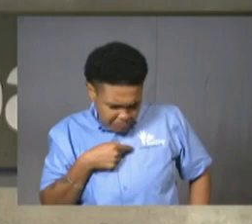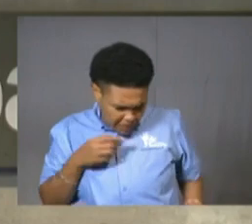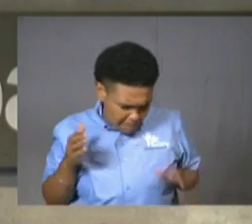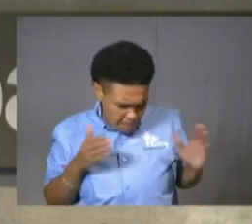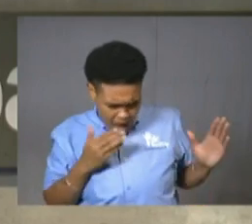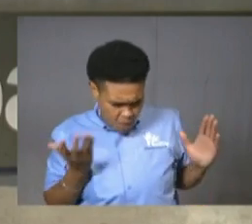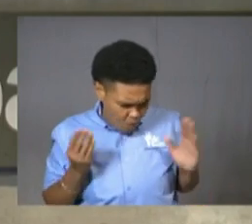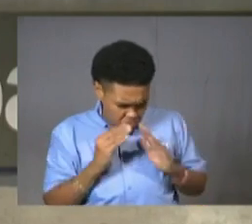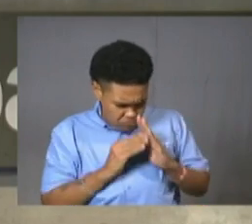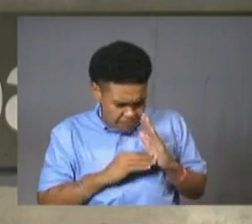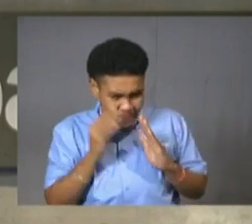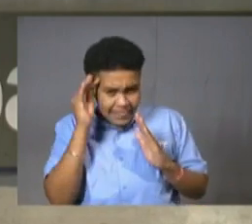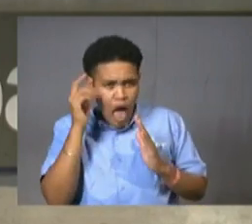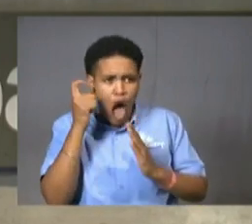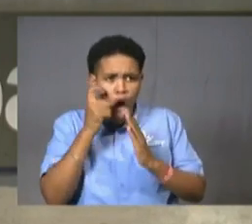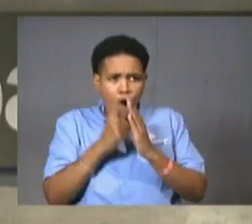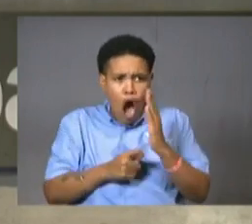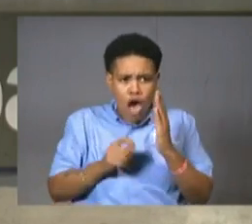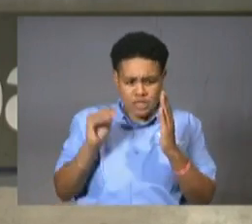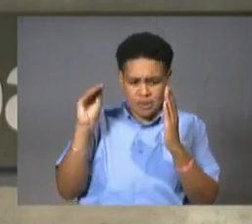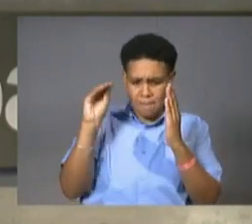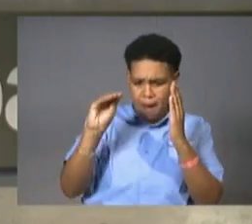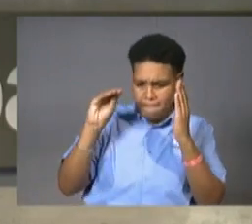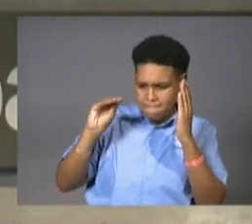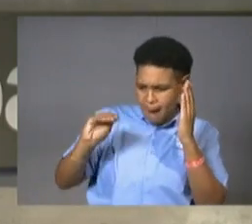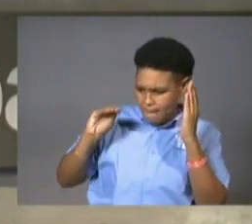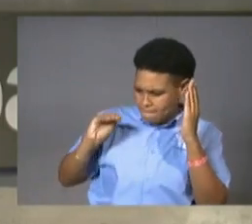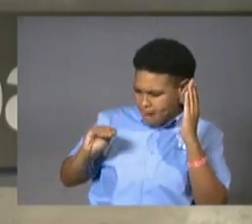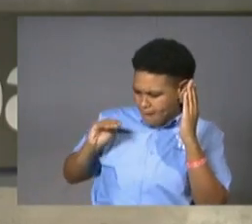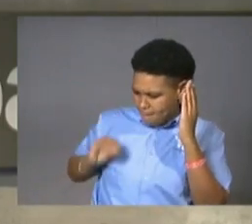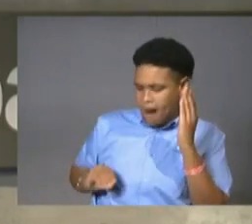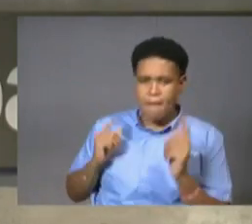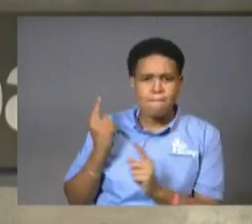and cost it properly. And that's going to maintain the